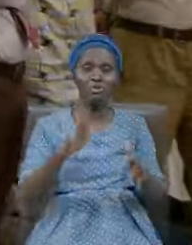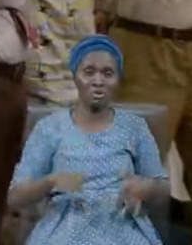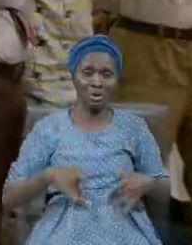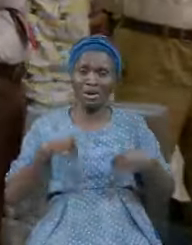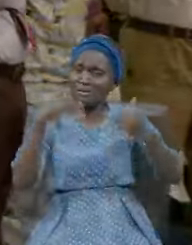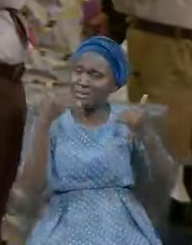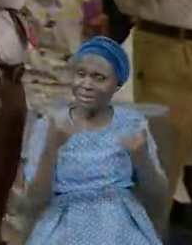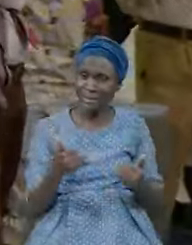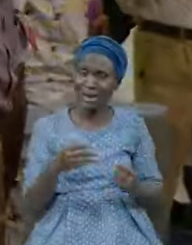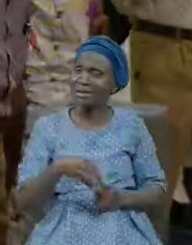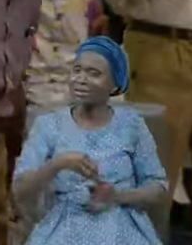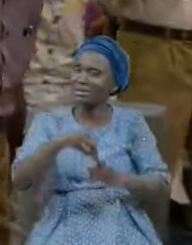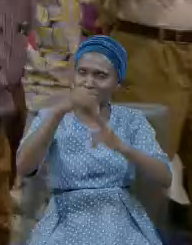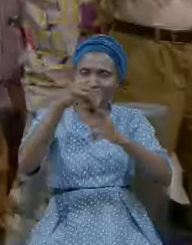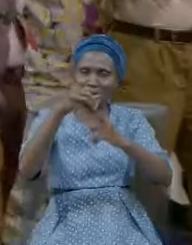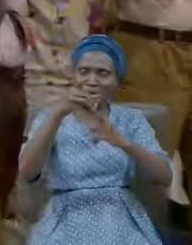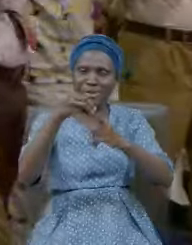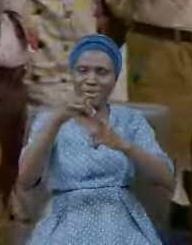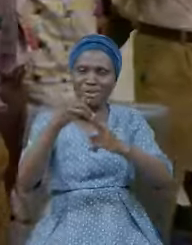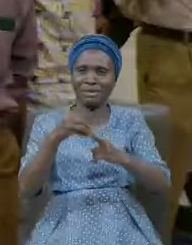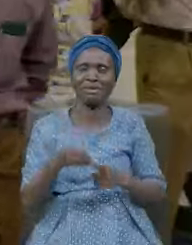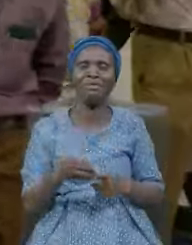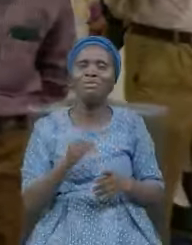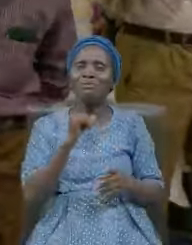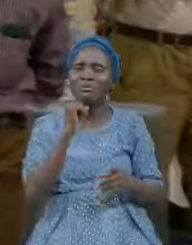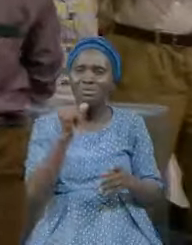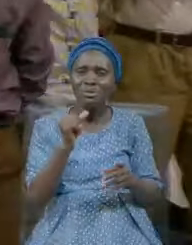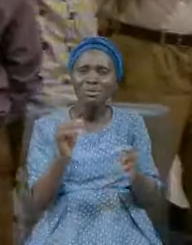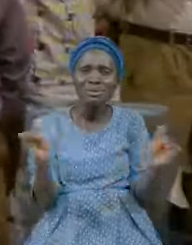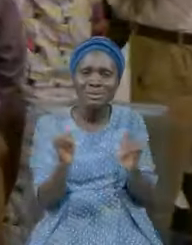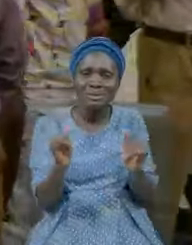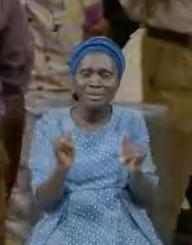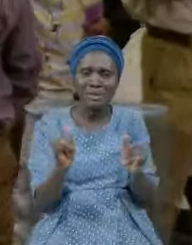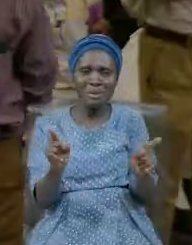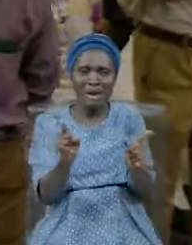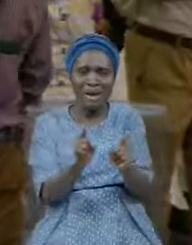just like the life of your neighbor sinners,